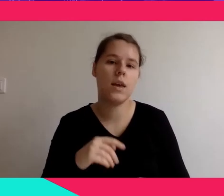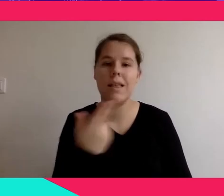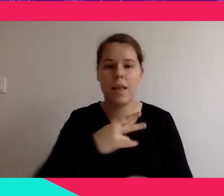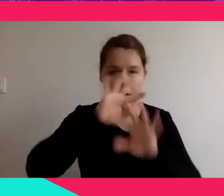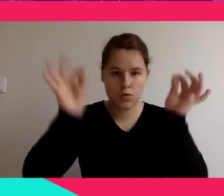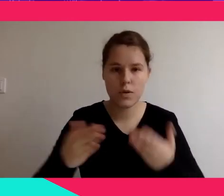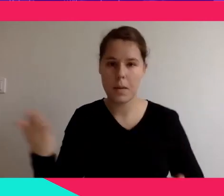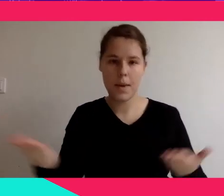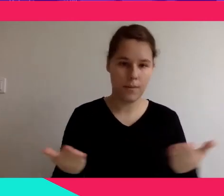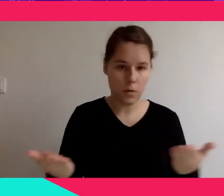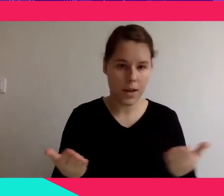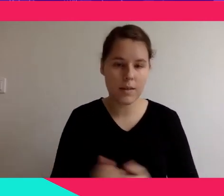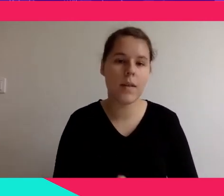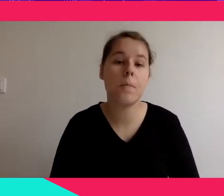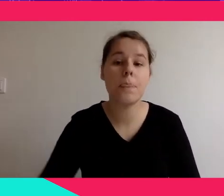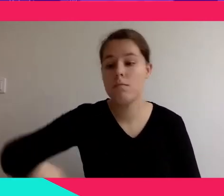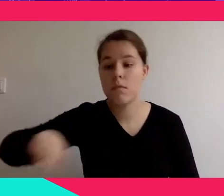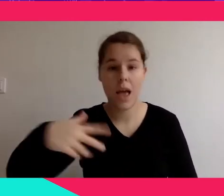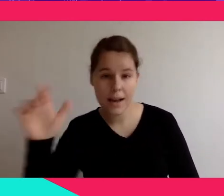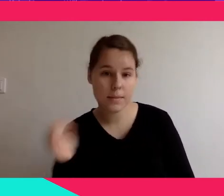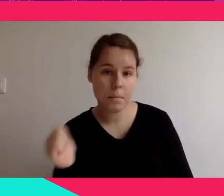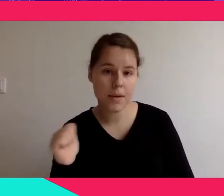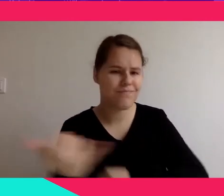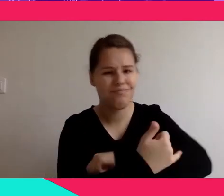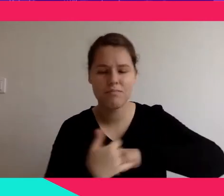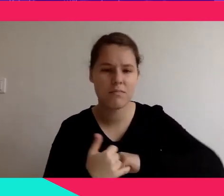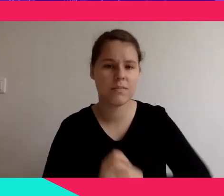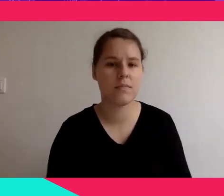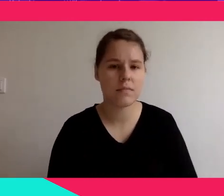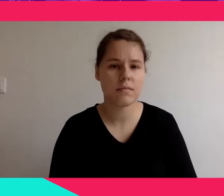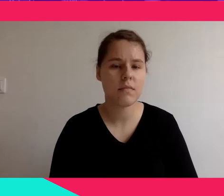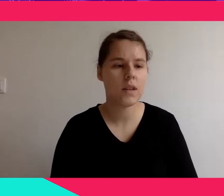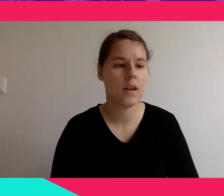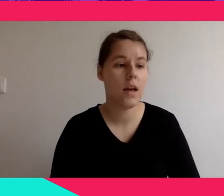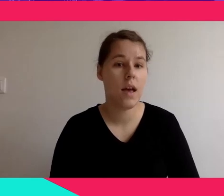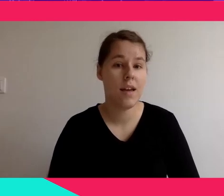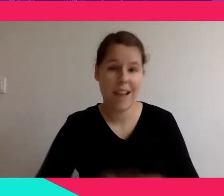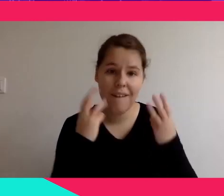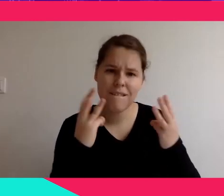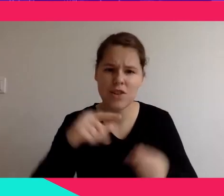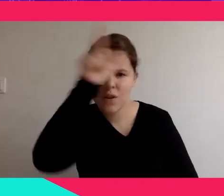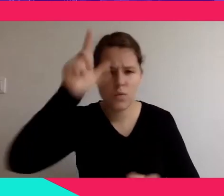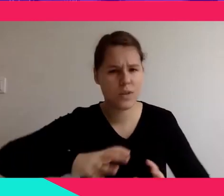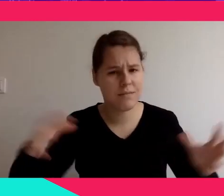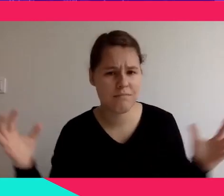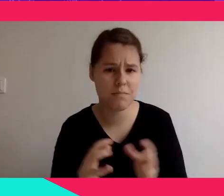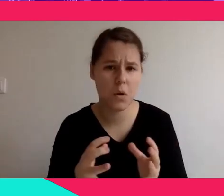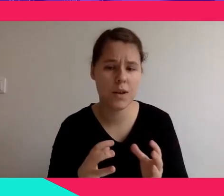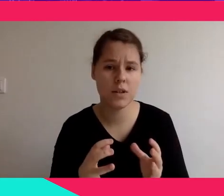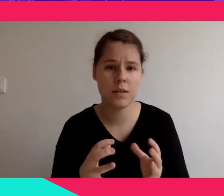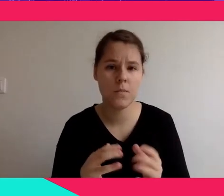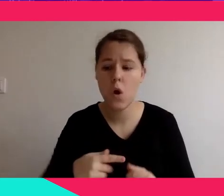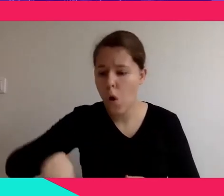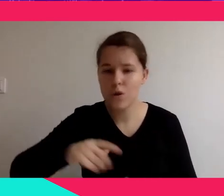much the community and the society and the common experience being together,